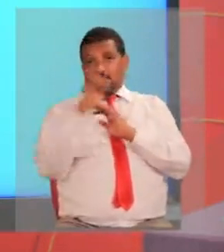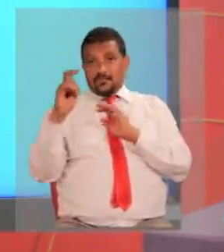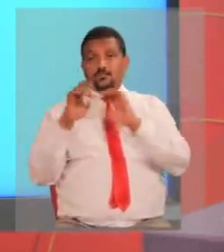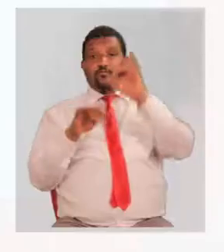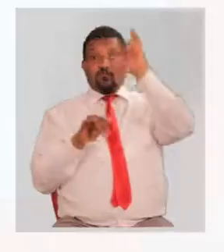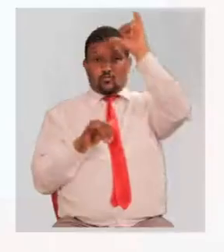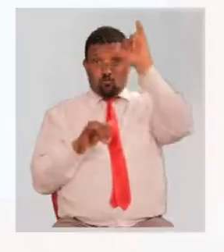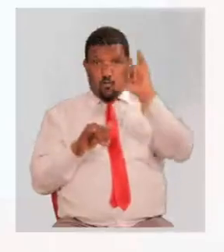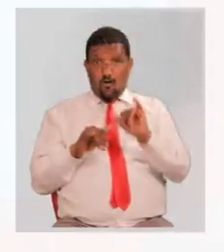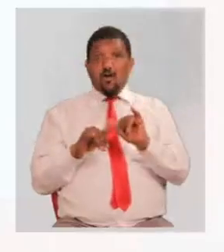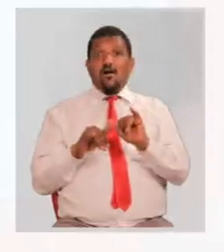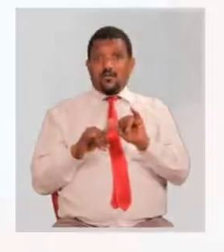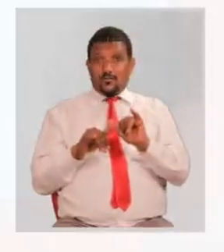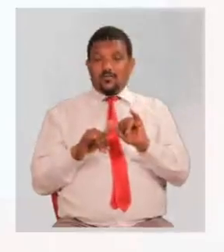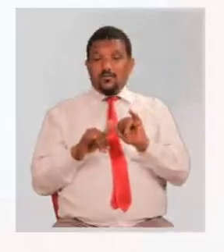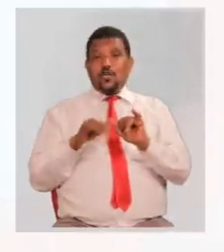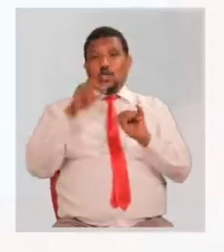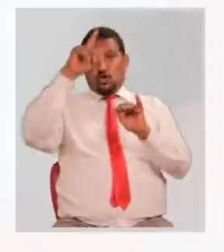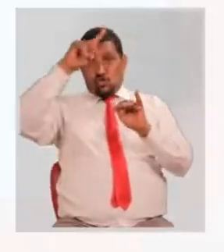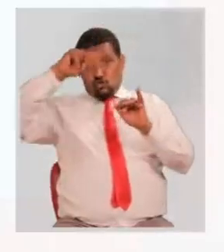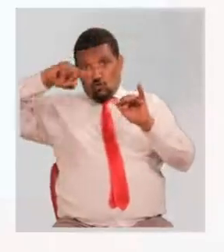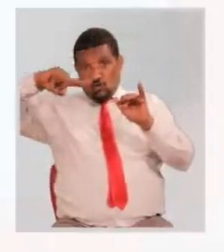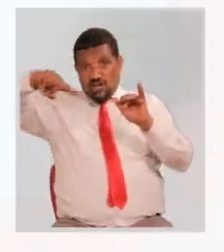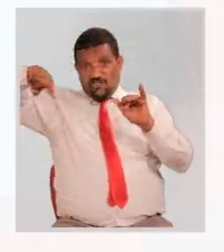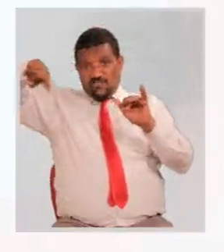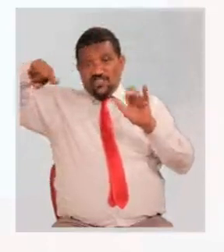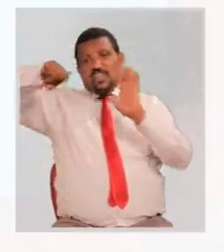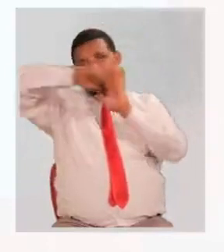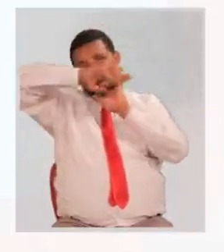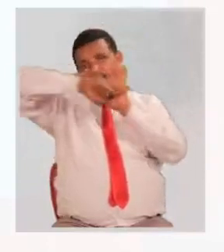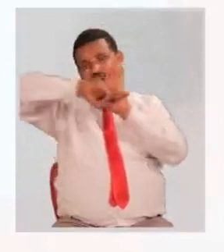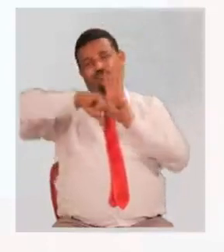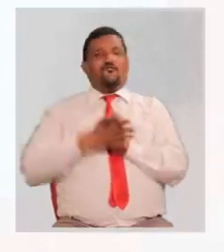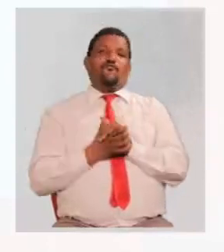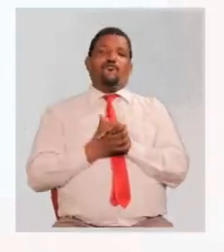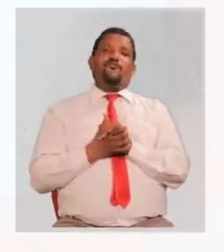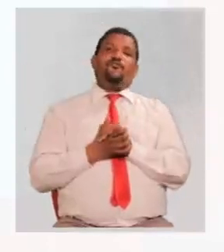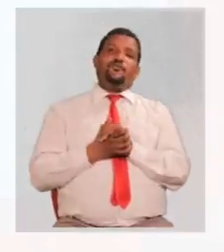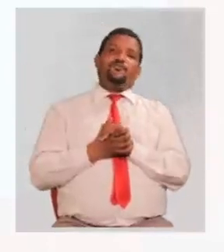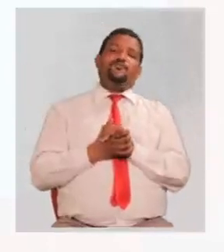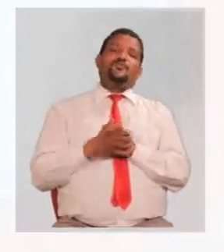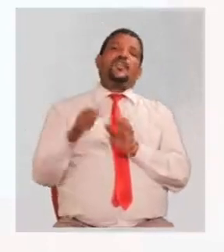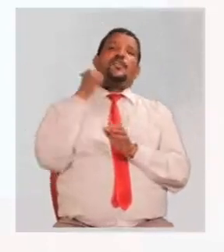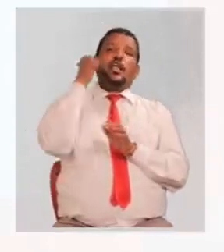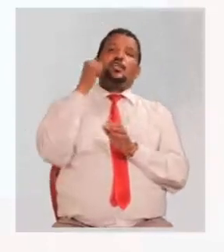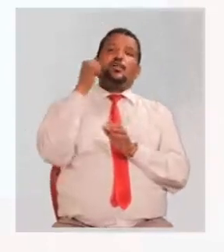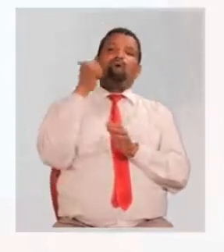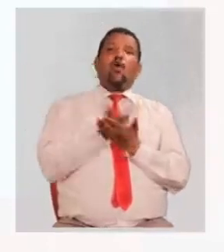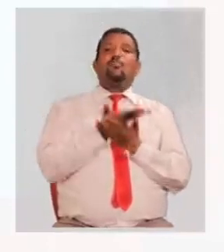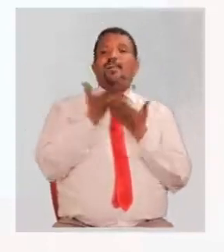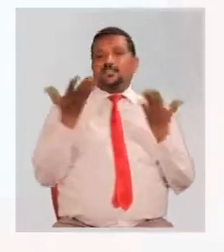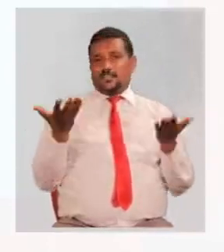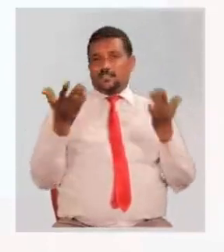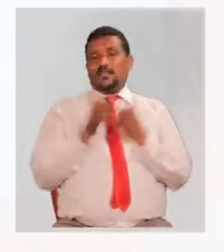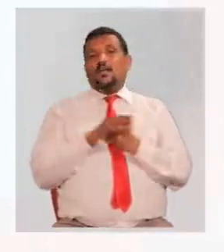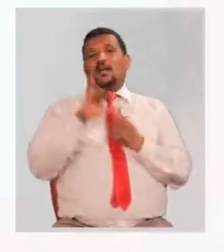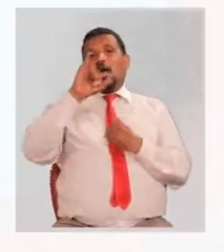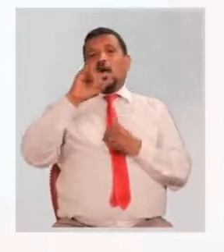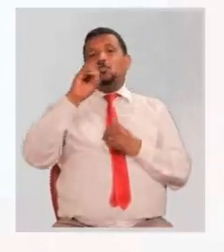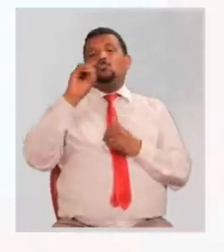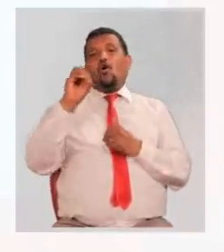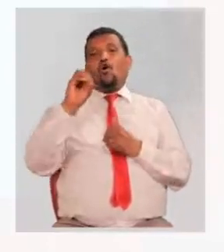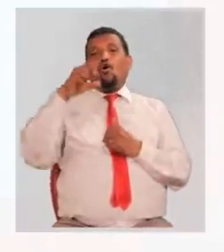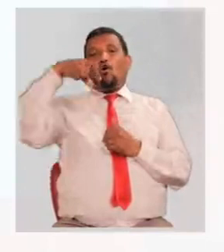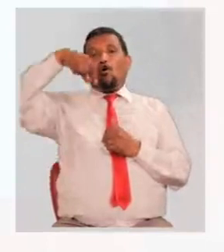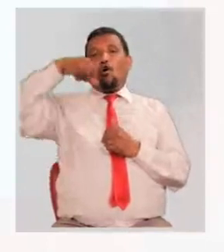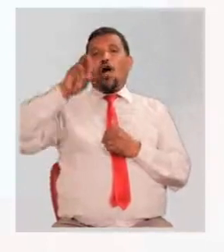axes, then the slope of such a curve is negative. Another property on isoquant,